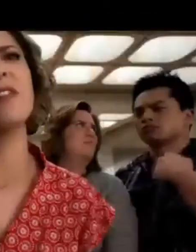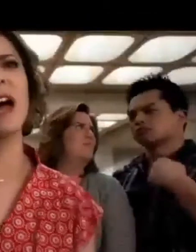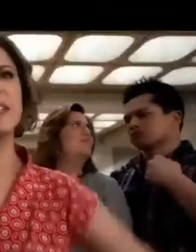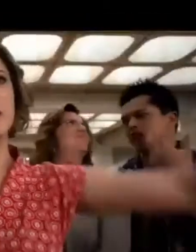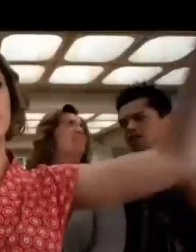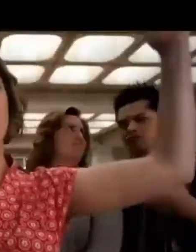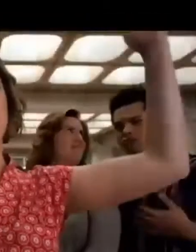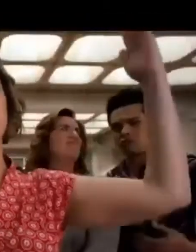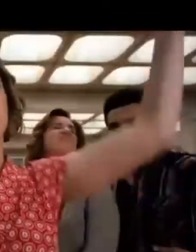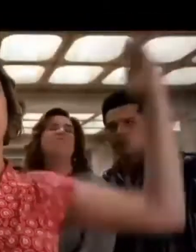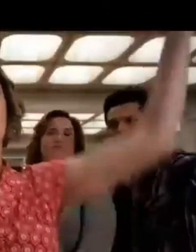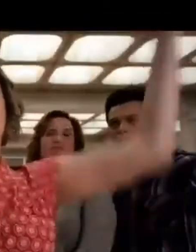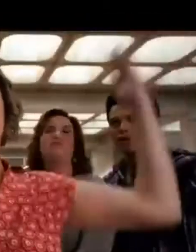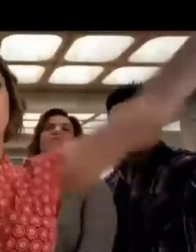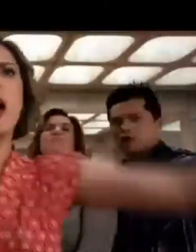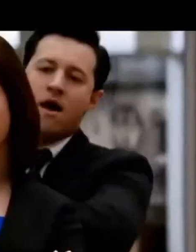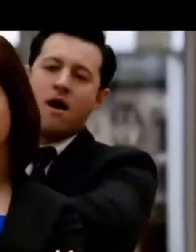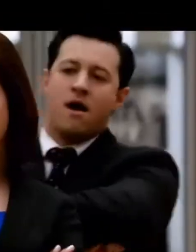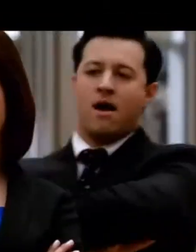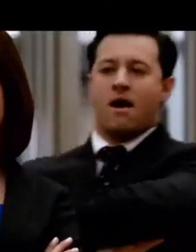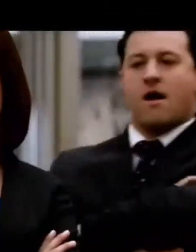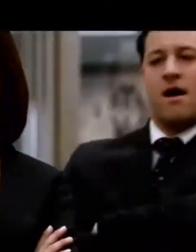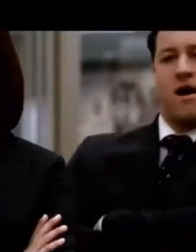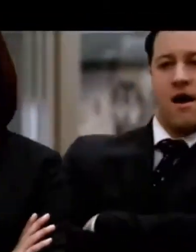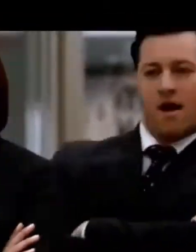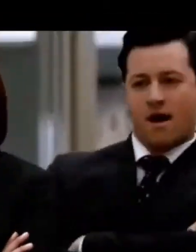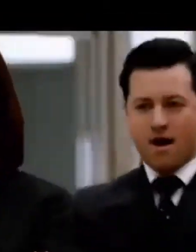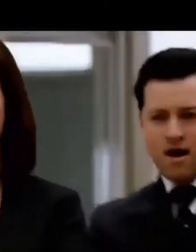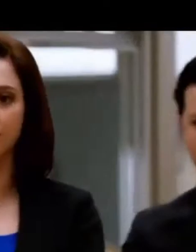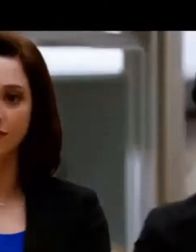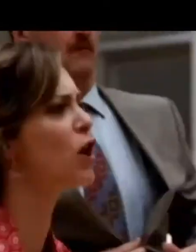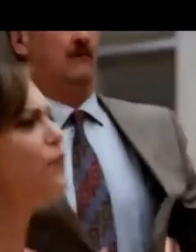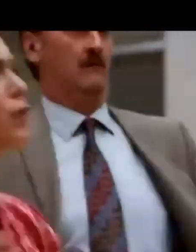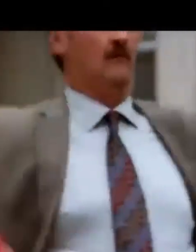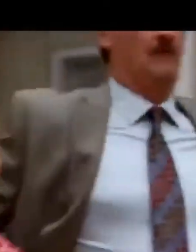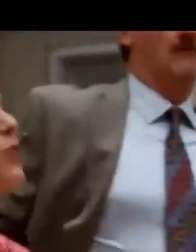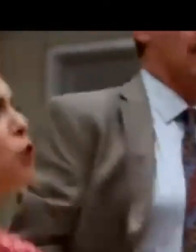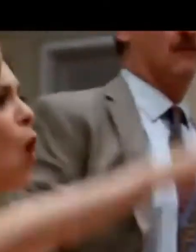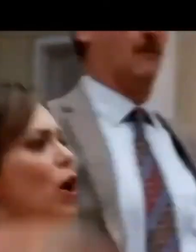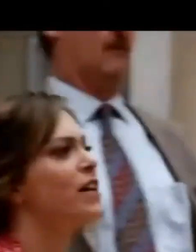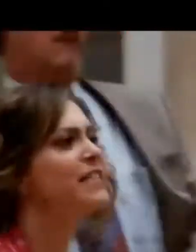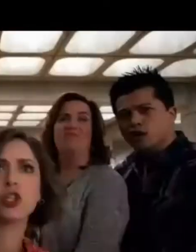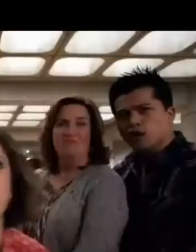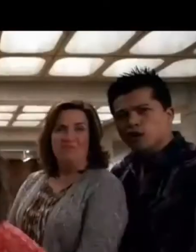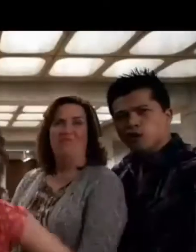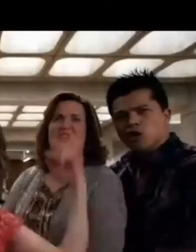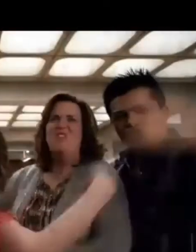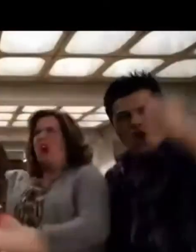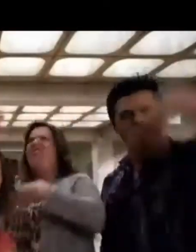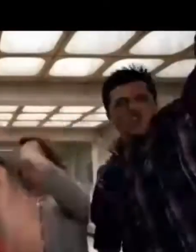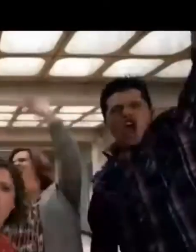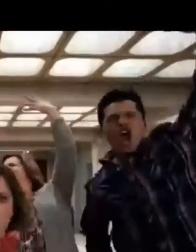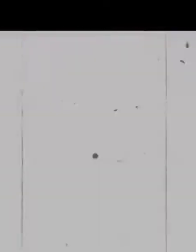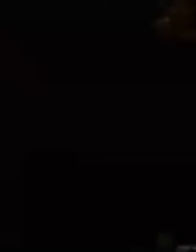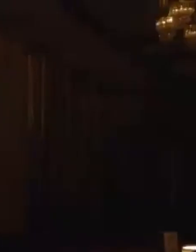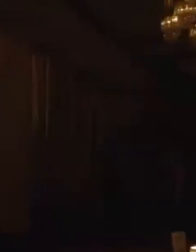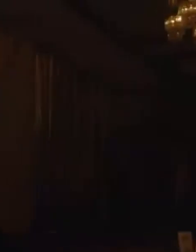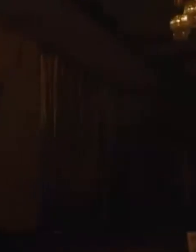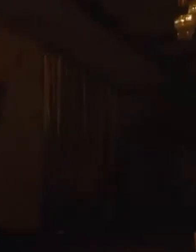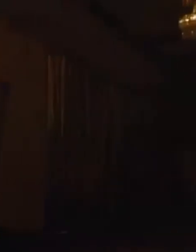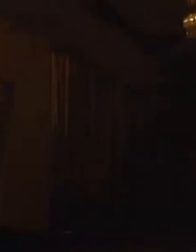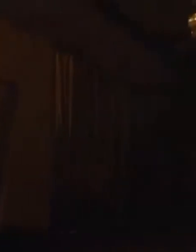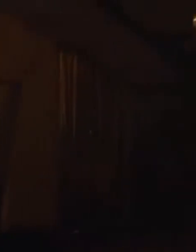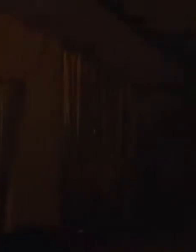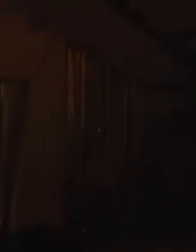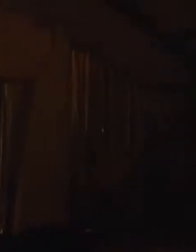Our lifelines have been parallel like corduroys, but now we'll see whose bars will prevail in this beef up too hard as nails. She bruised from Scarsdale.